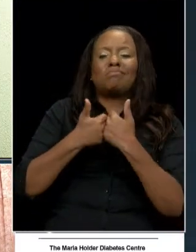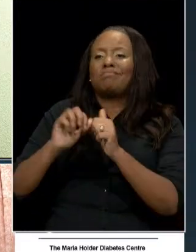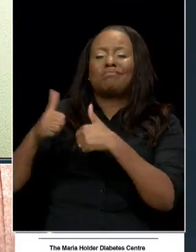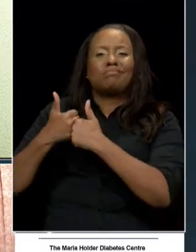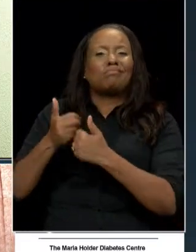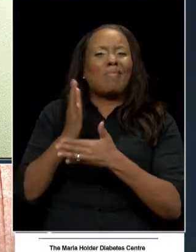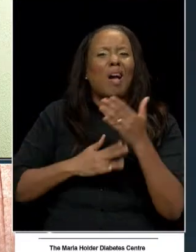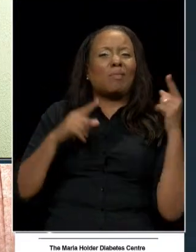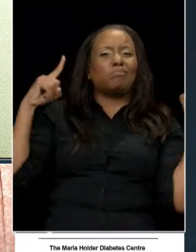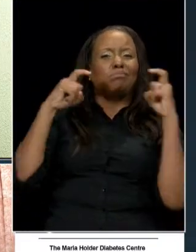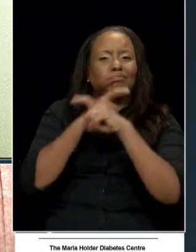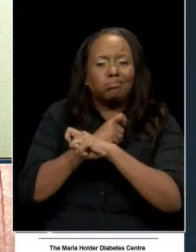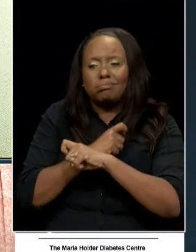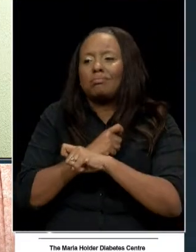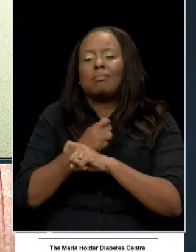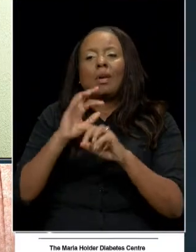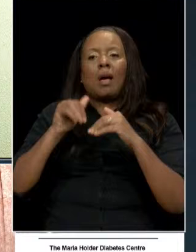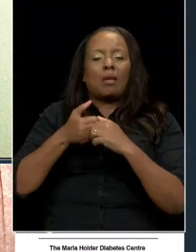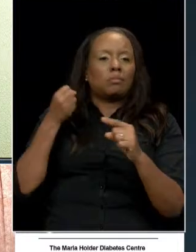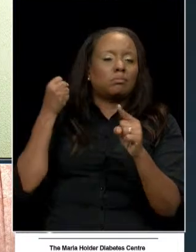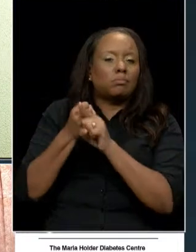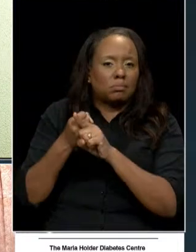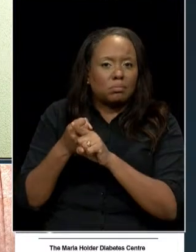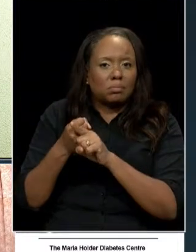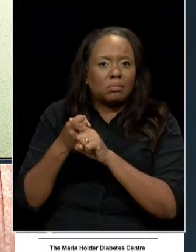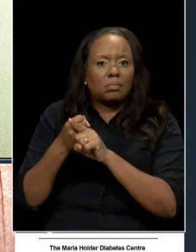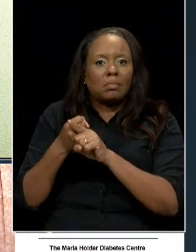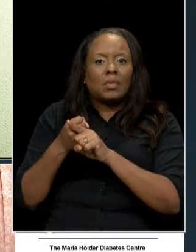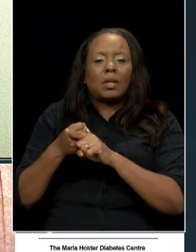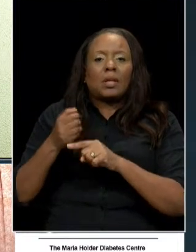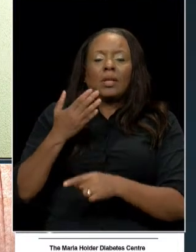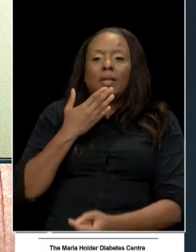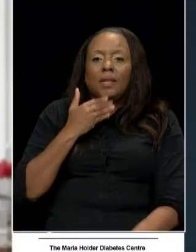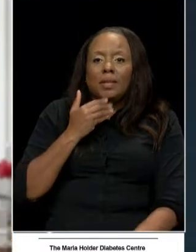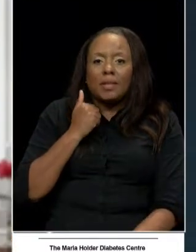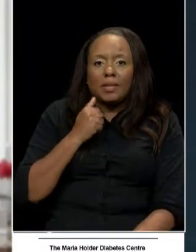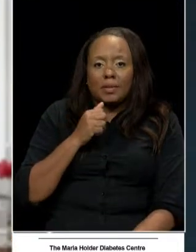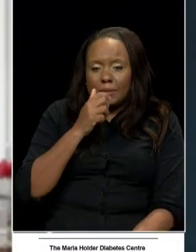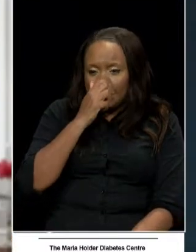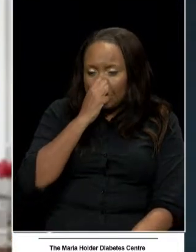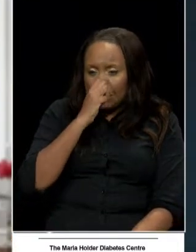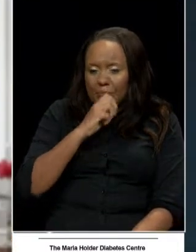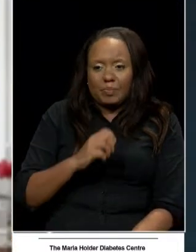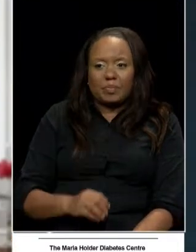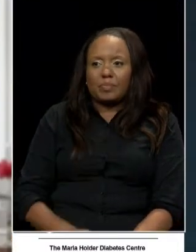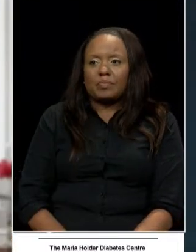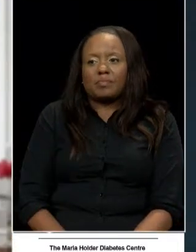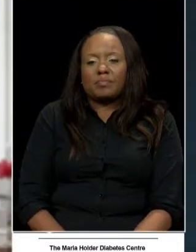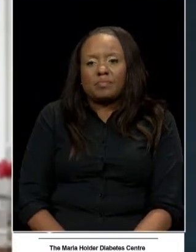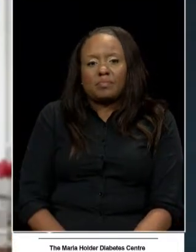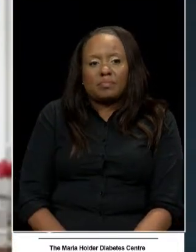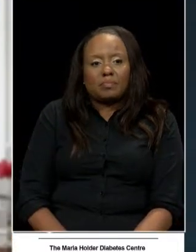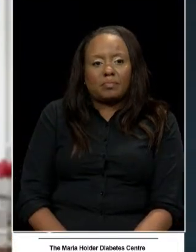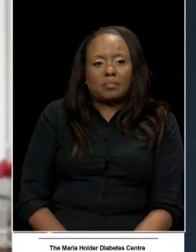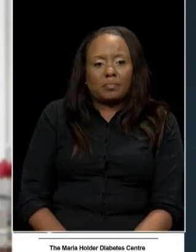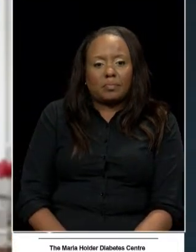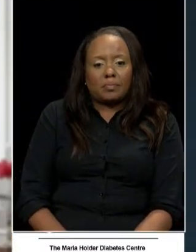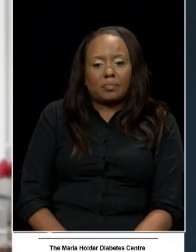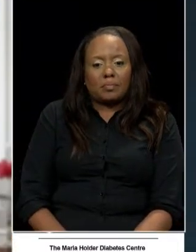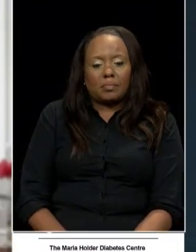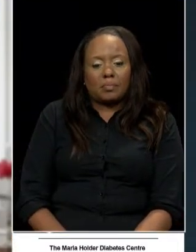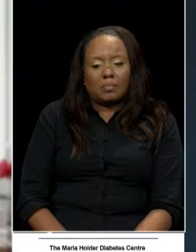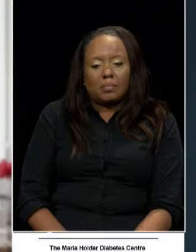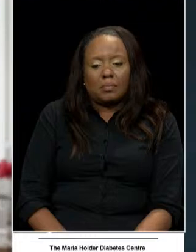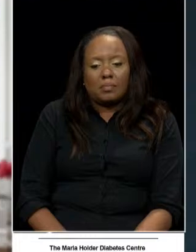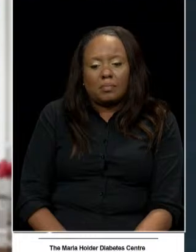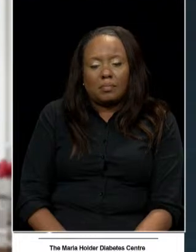that are direct effects of uncontrolled diabetes. So David, we really want to get to the crux of the matter. There are